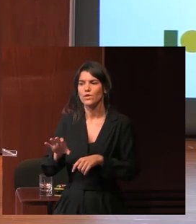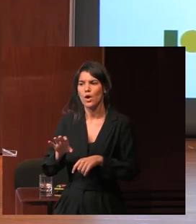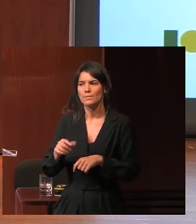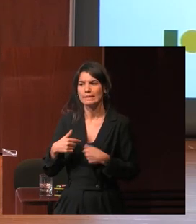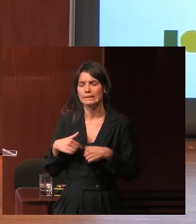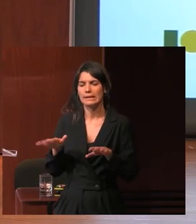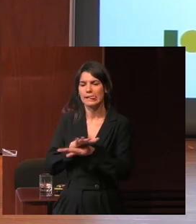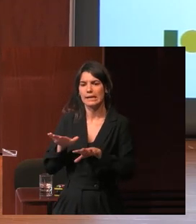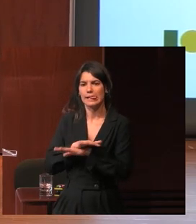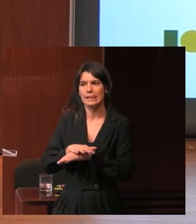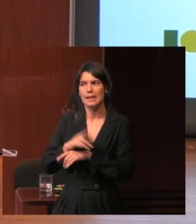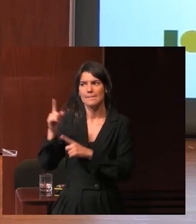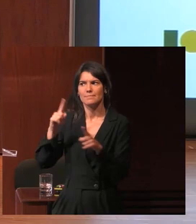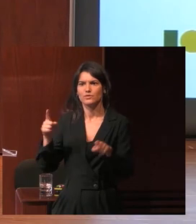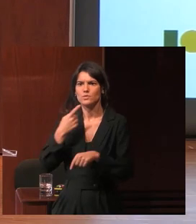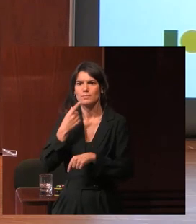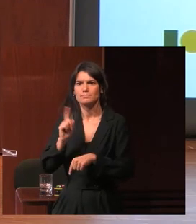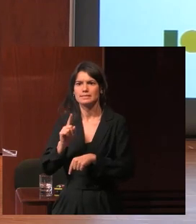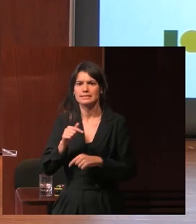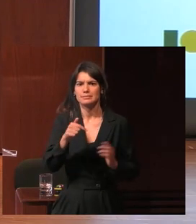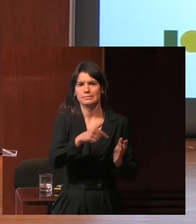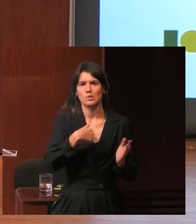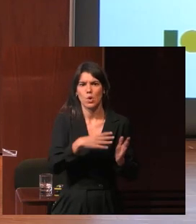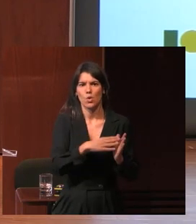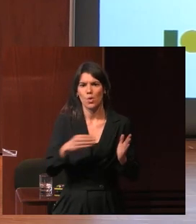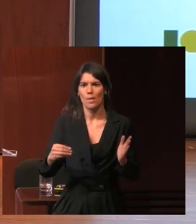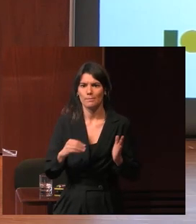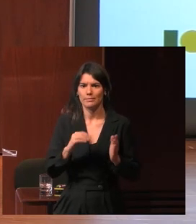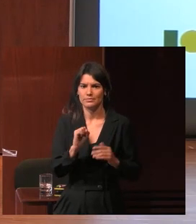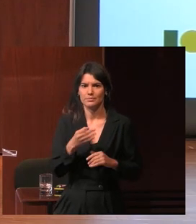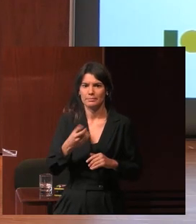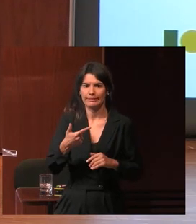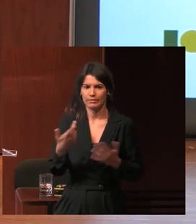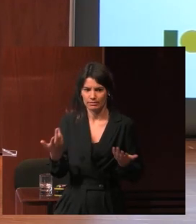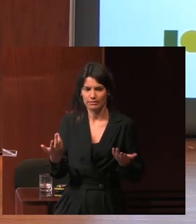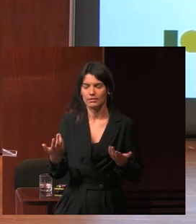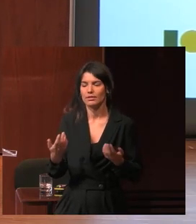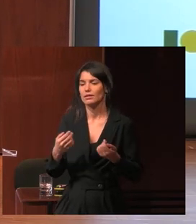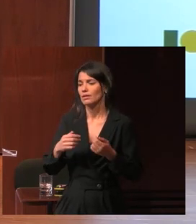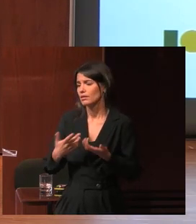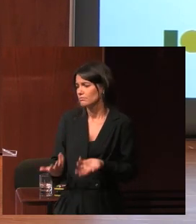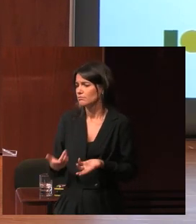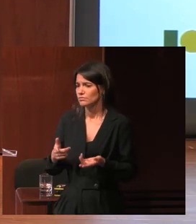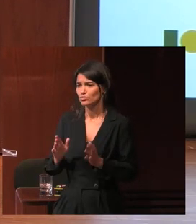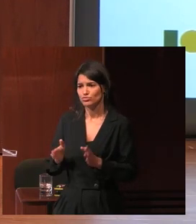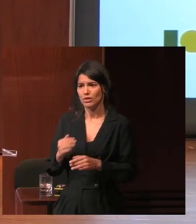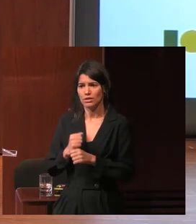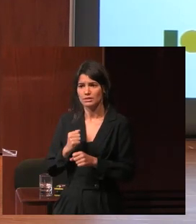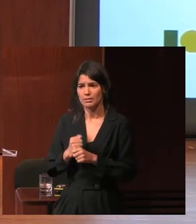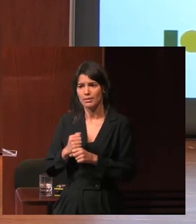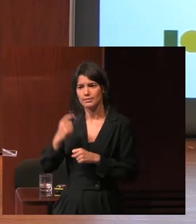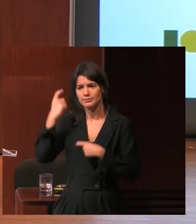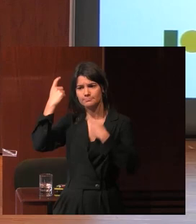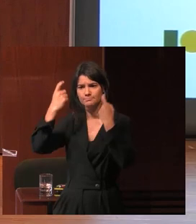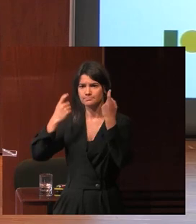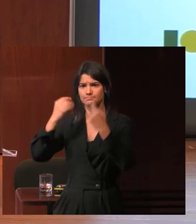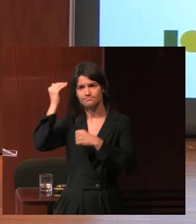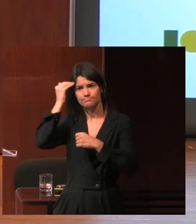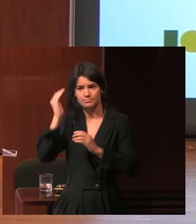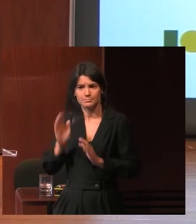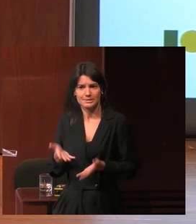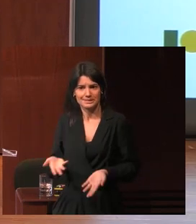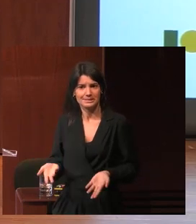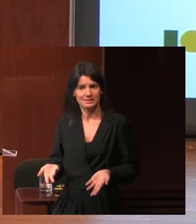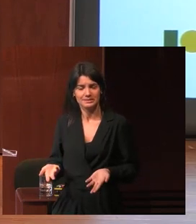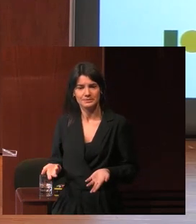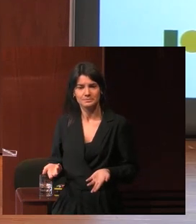So this is already an intellectual demand. It's an intellectual task that the